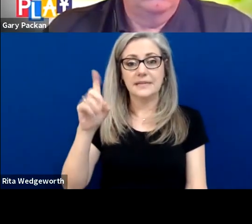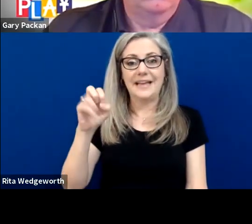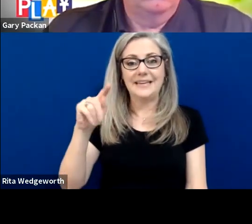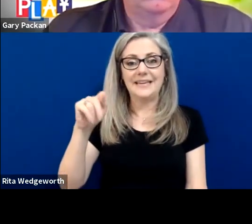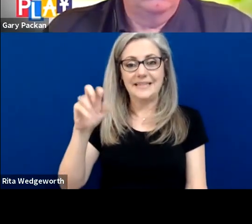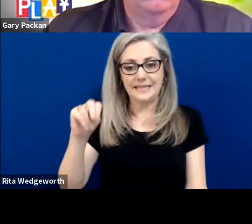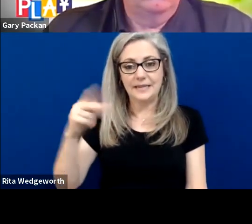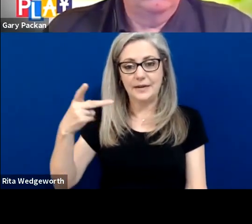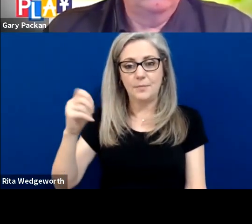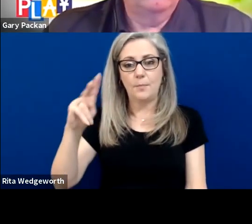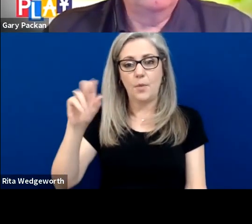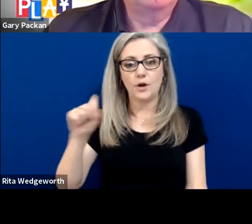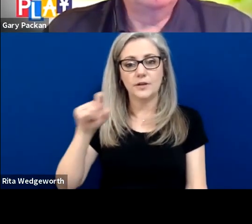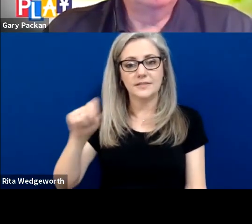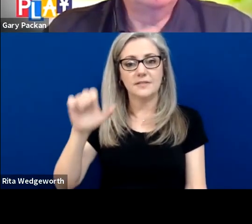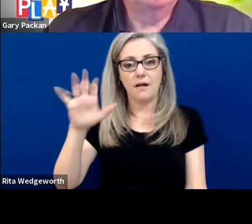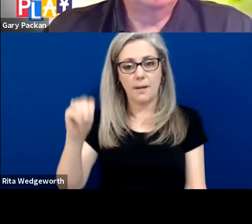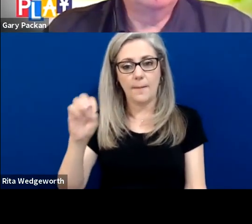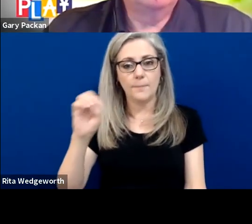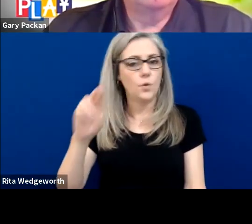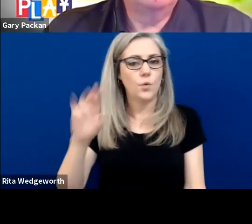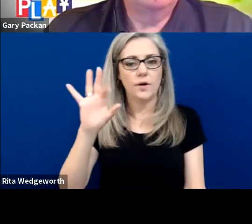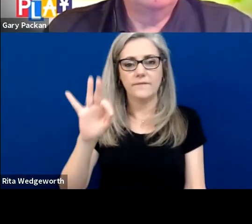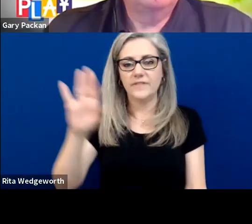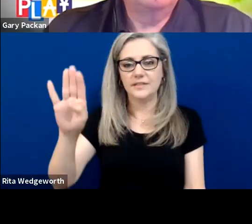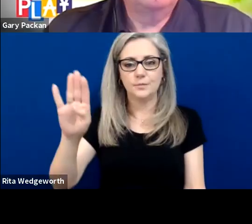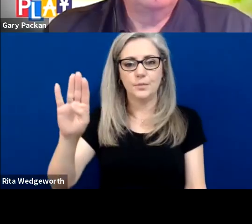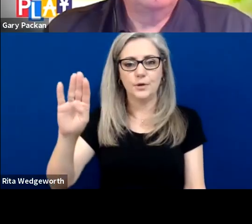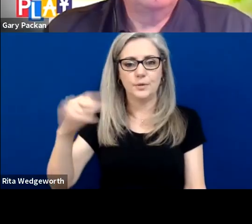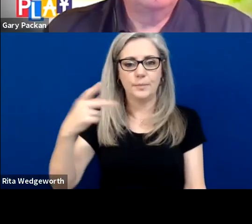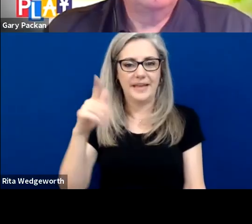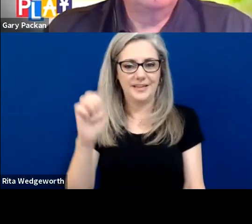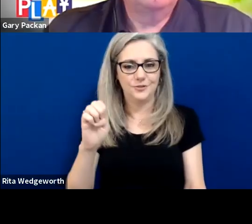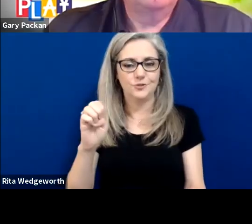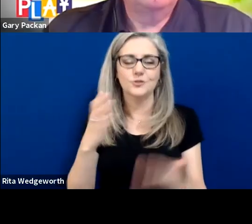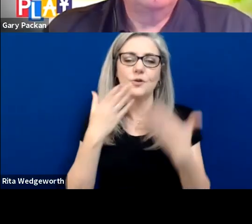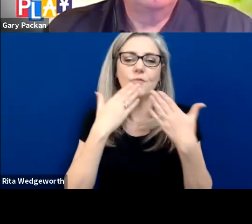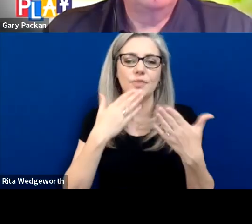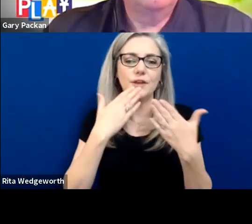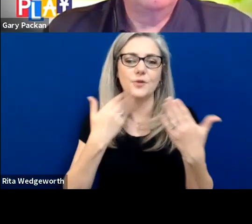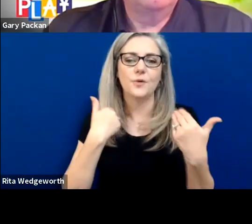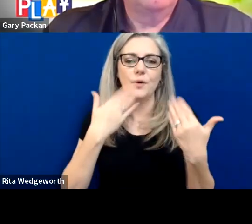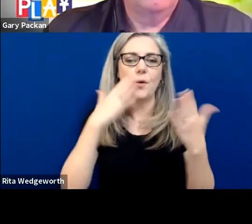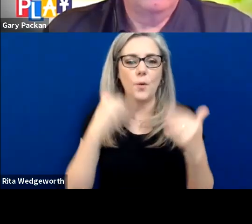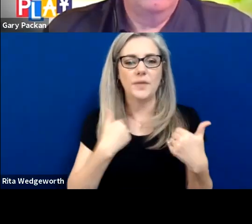dentonparks.com or our Facebook page. So with that, thank you all, and hope you all have a good night.